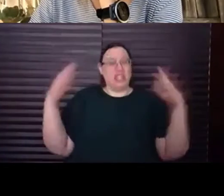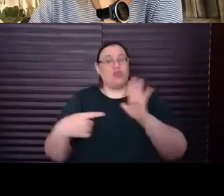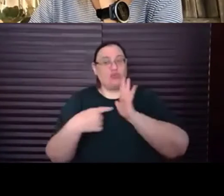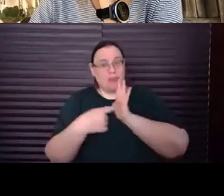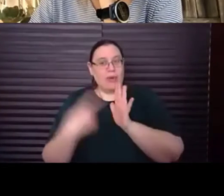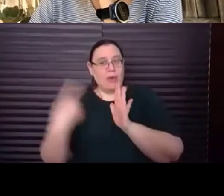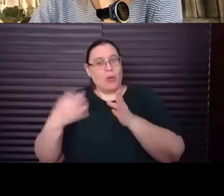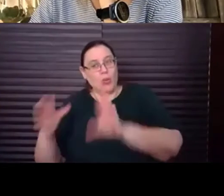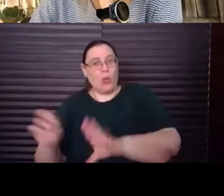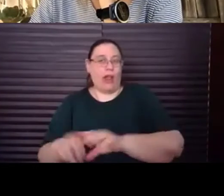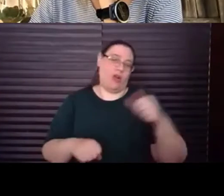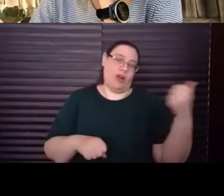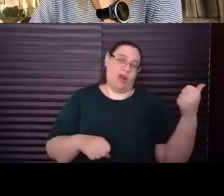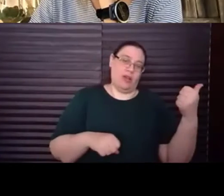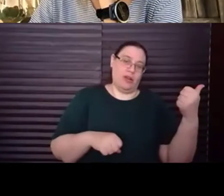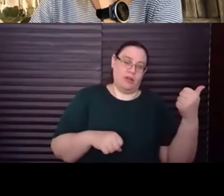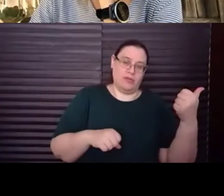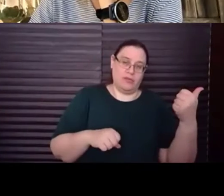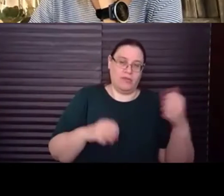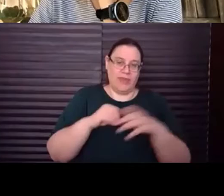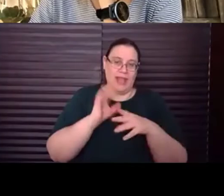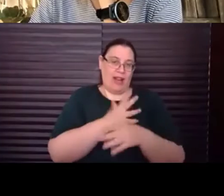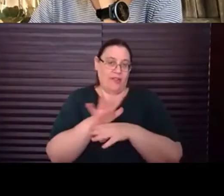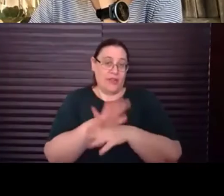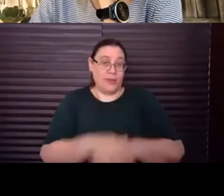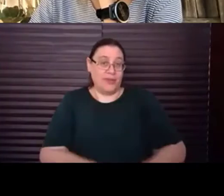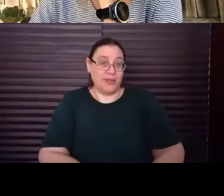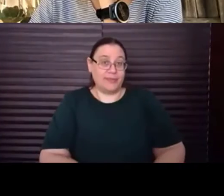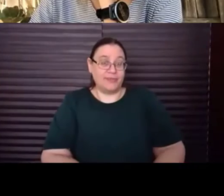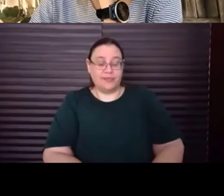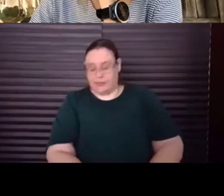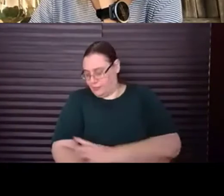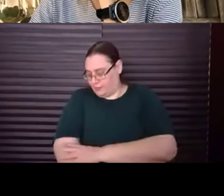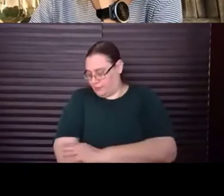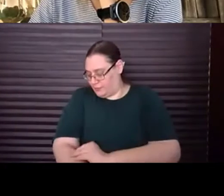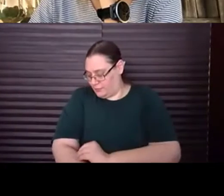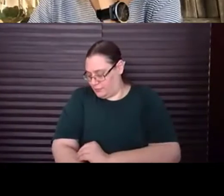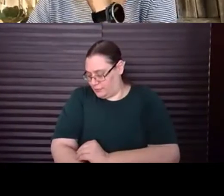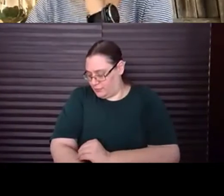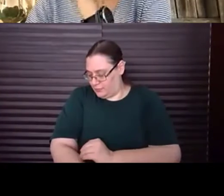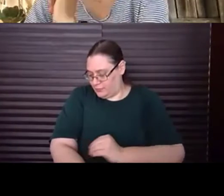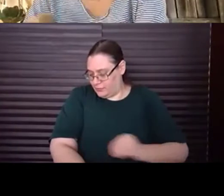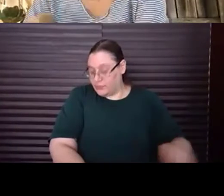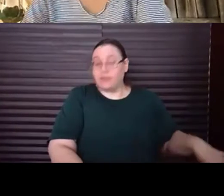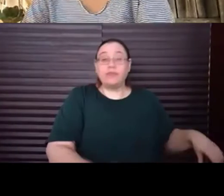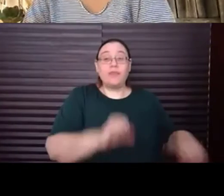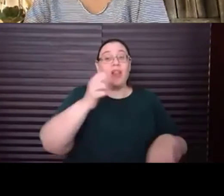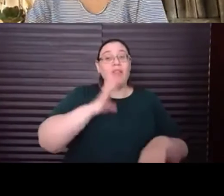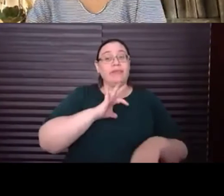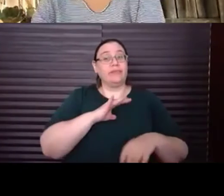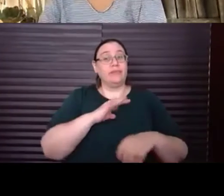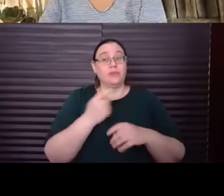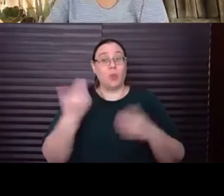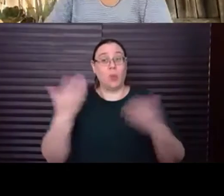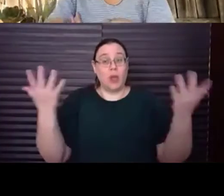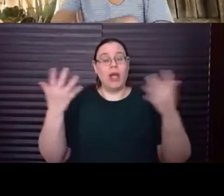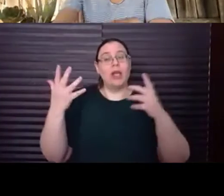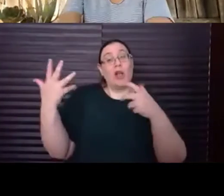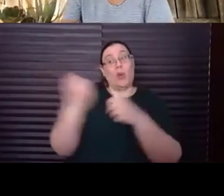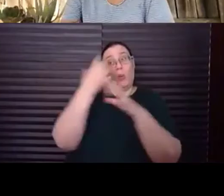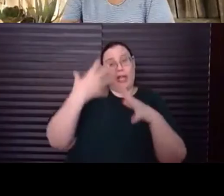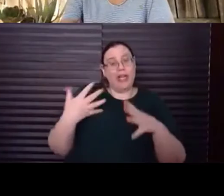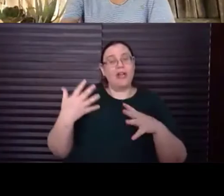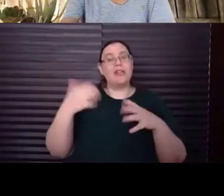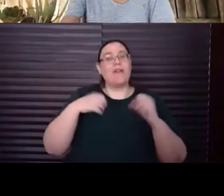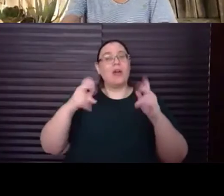represented in some form of our films. So, you know, what else is cool is that we, the winners